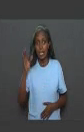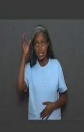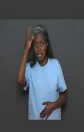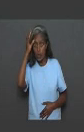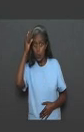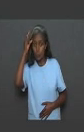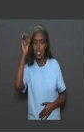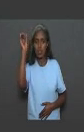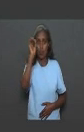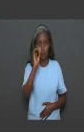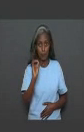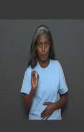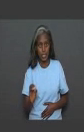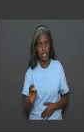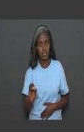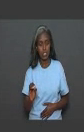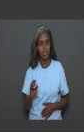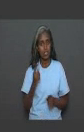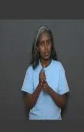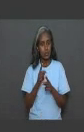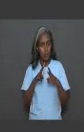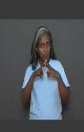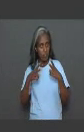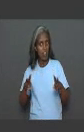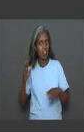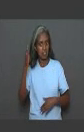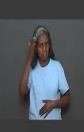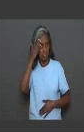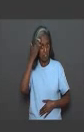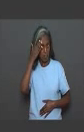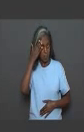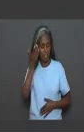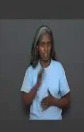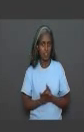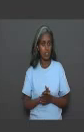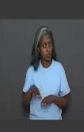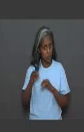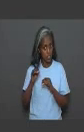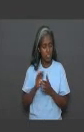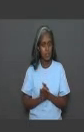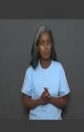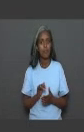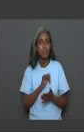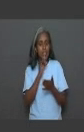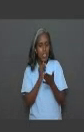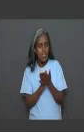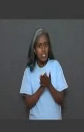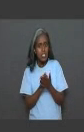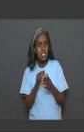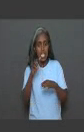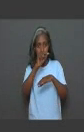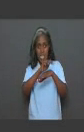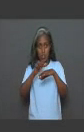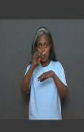The concept of percentage should be very familiar to you, students. It is